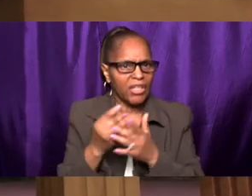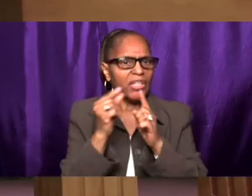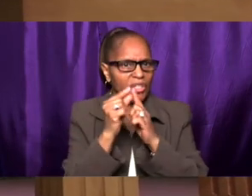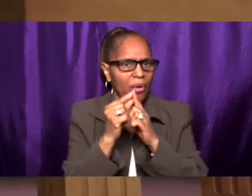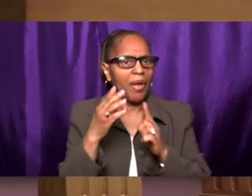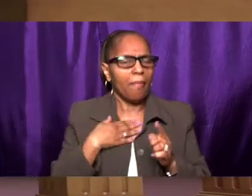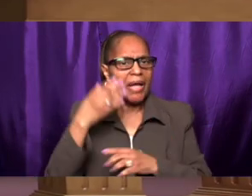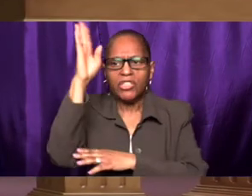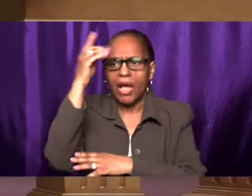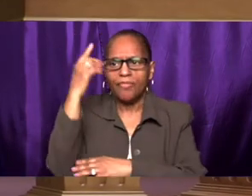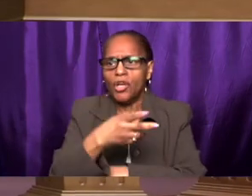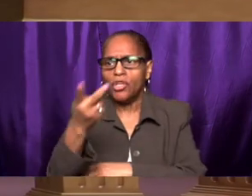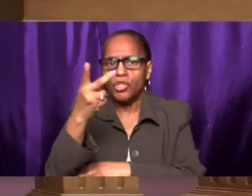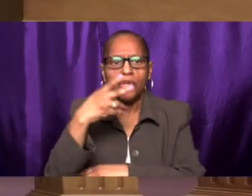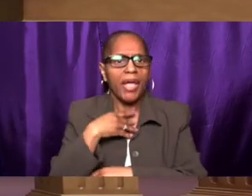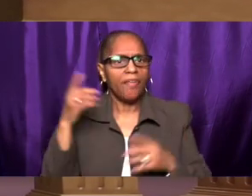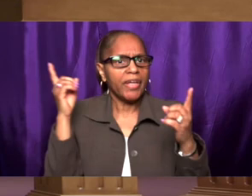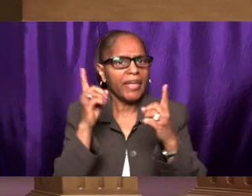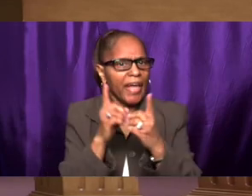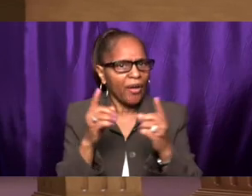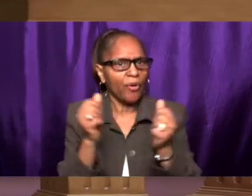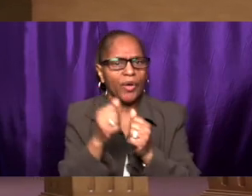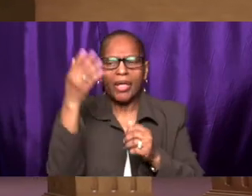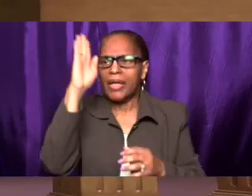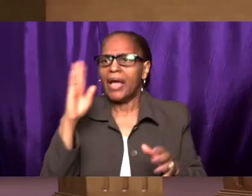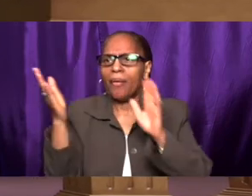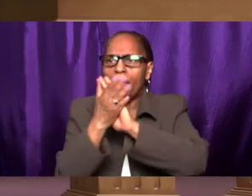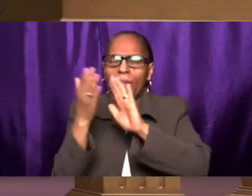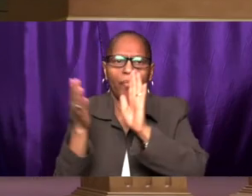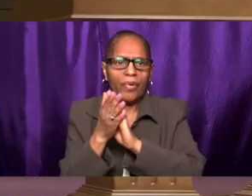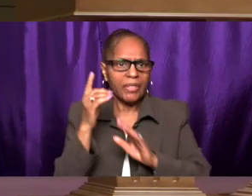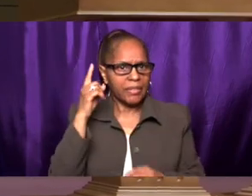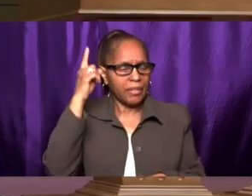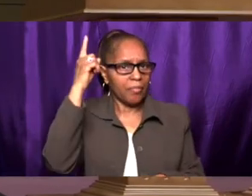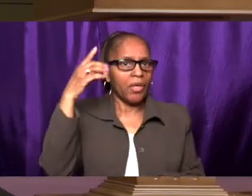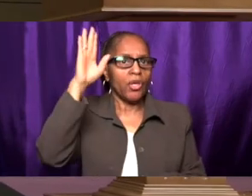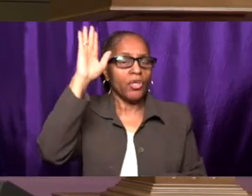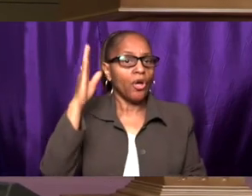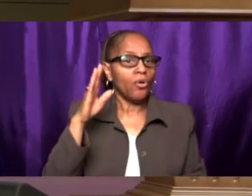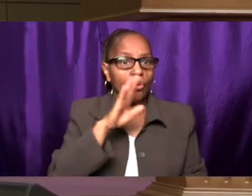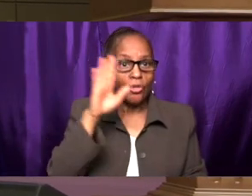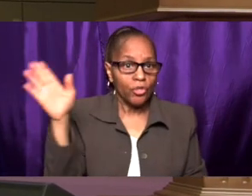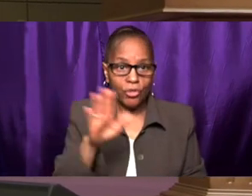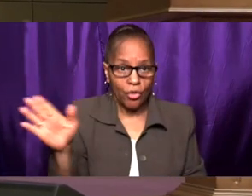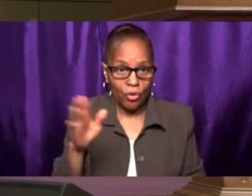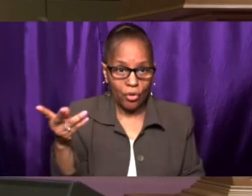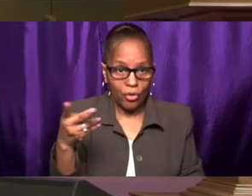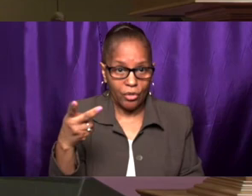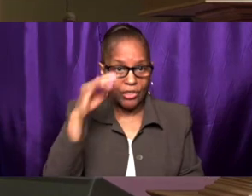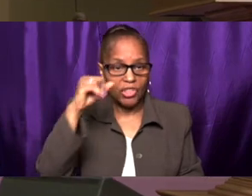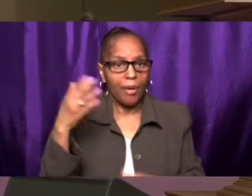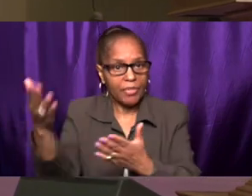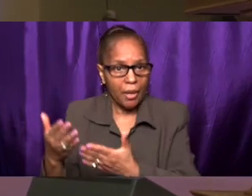My job is for you to have an encounter with God. Praise leader, your job is to usher people into the presence of